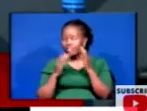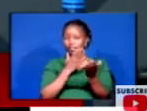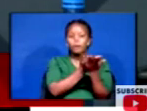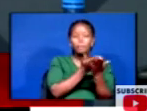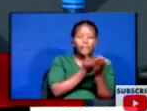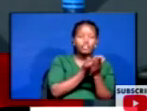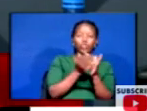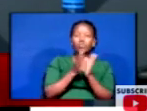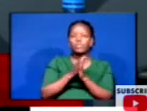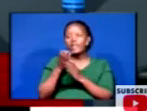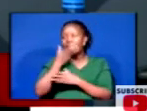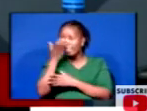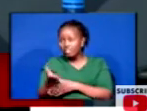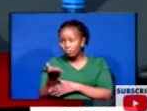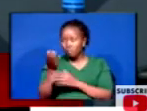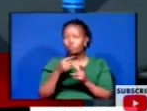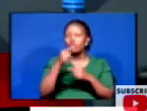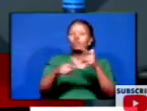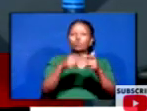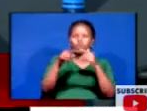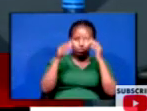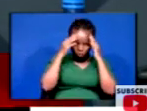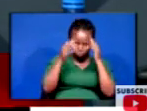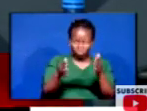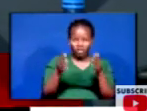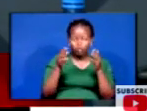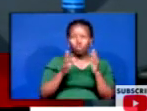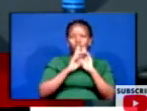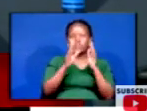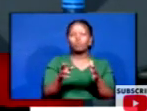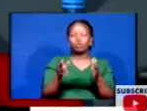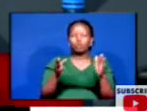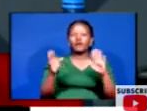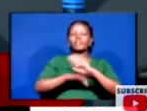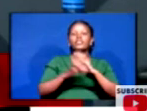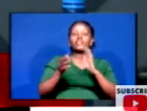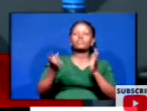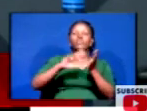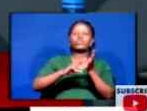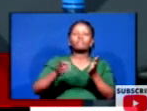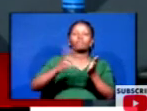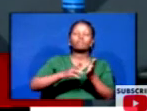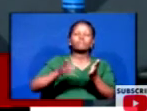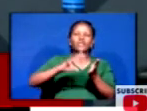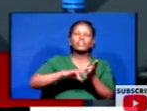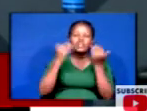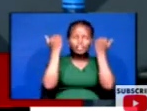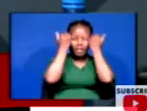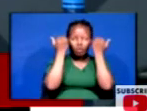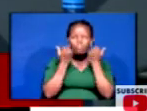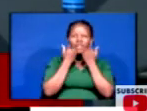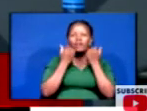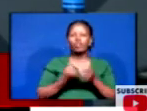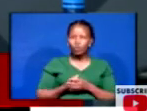respondents, proceeds to rely on a report by the deputy registrar of the court, or rather the registrar of the court.